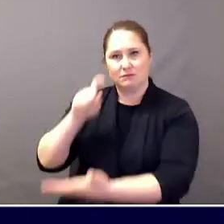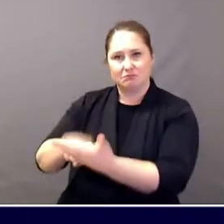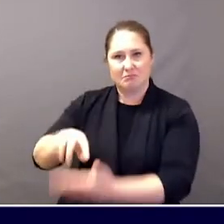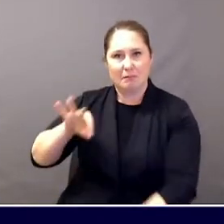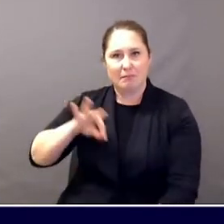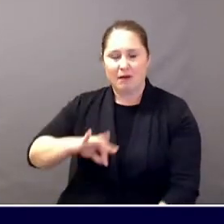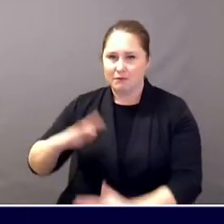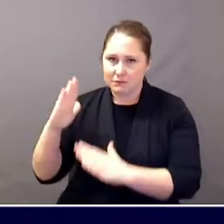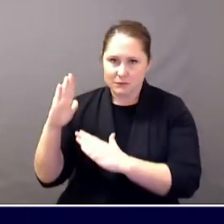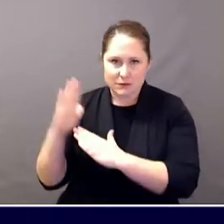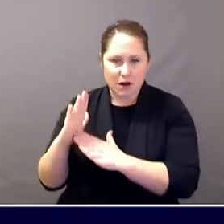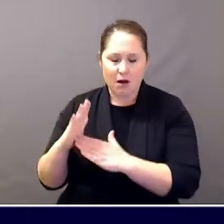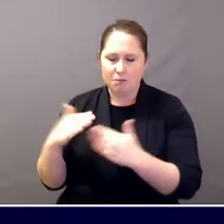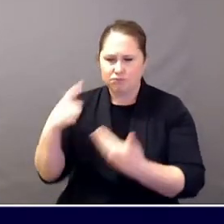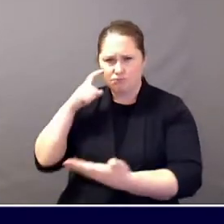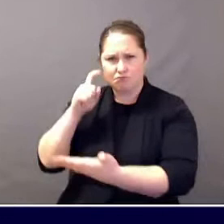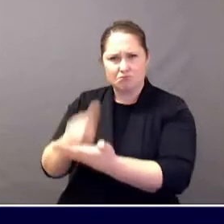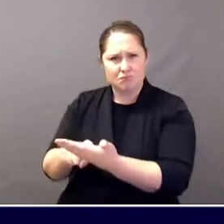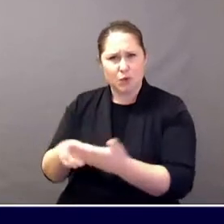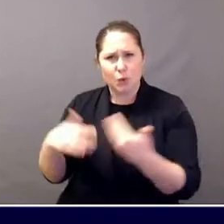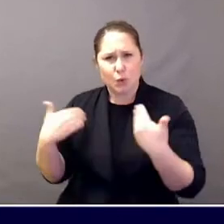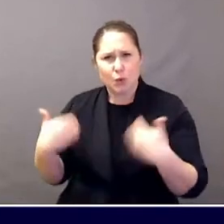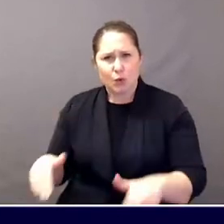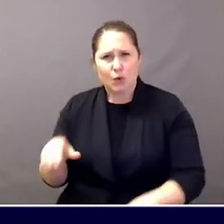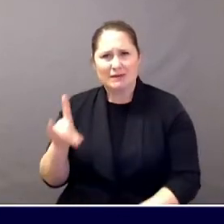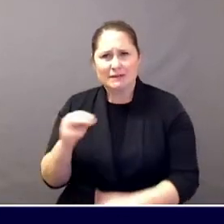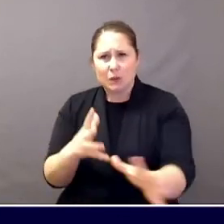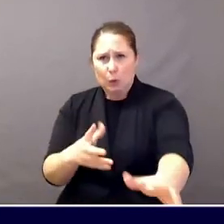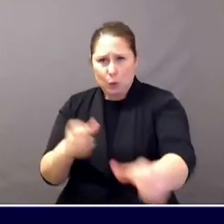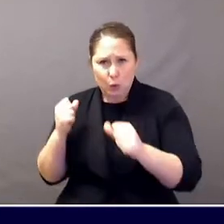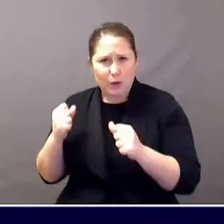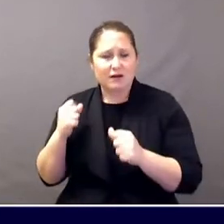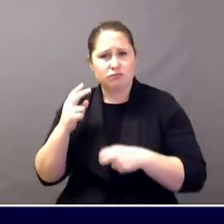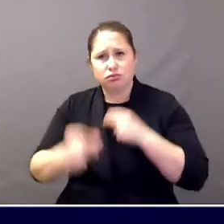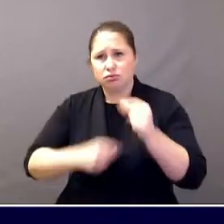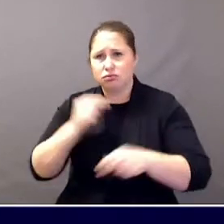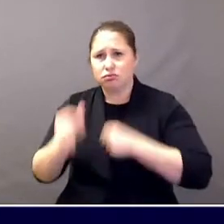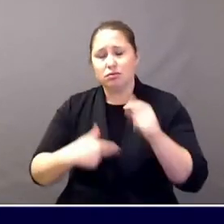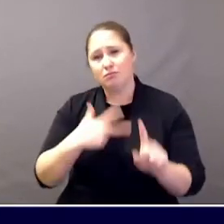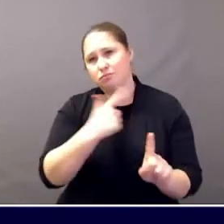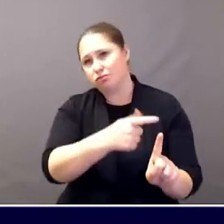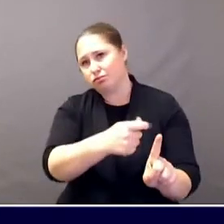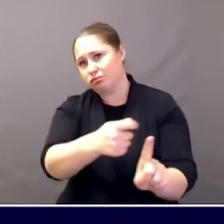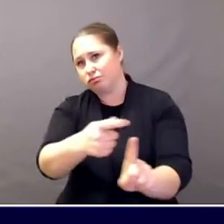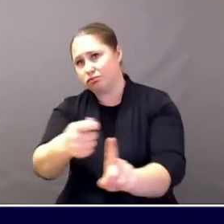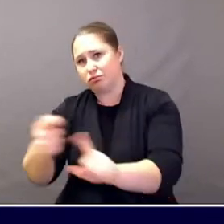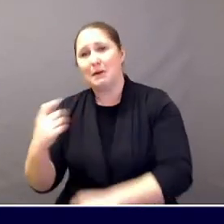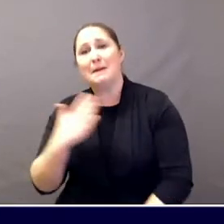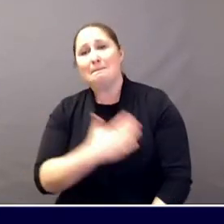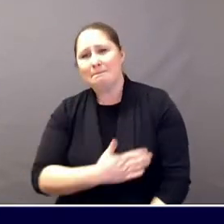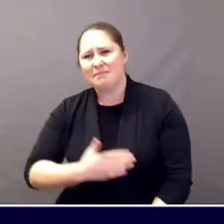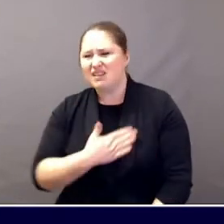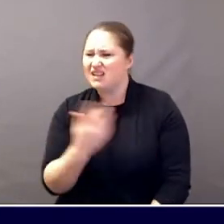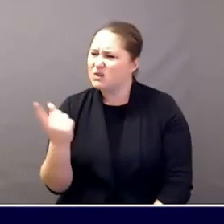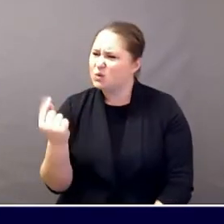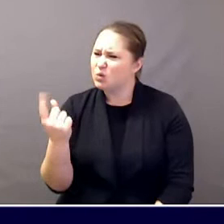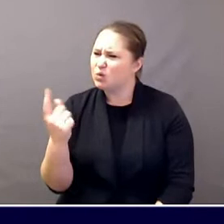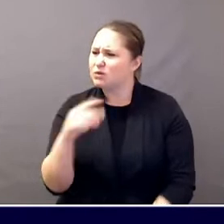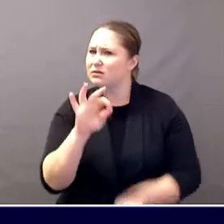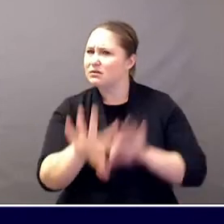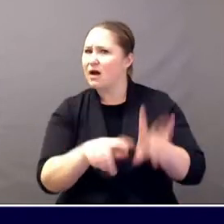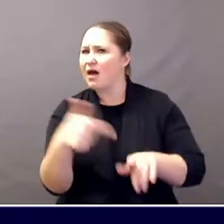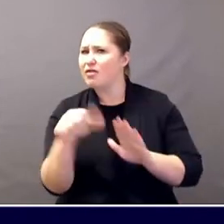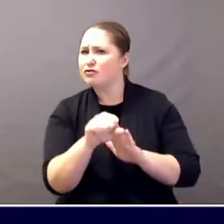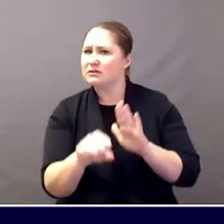the vaccine, and he asked me to share with the group, with the other governors, best practices on our call.